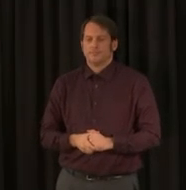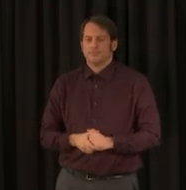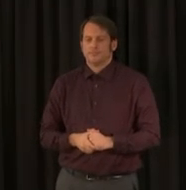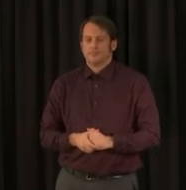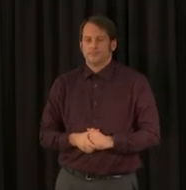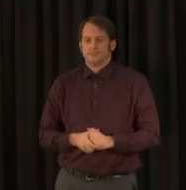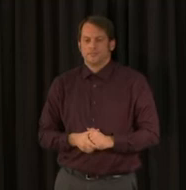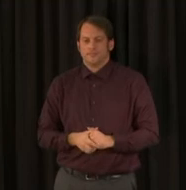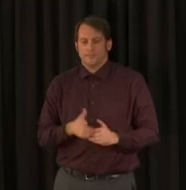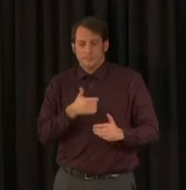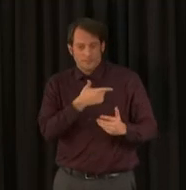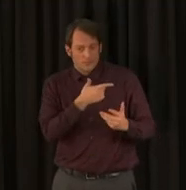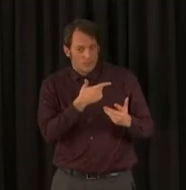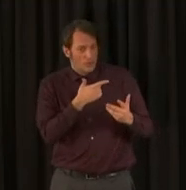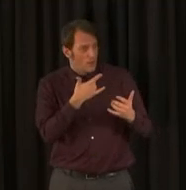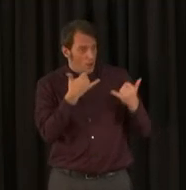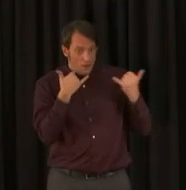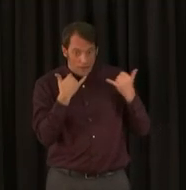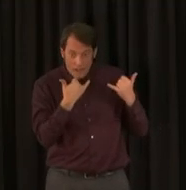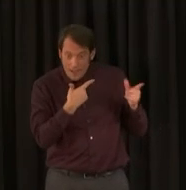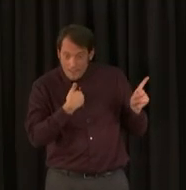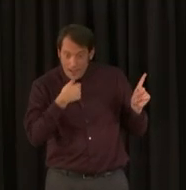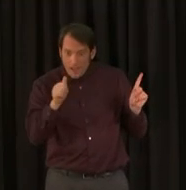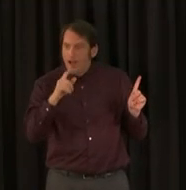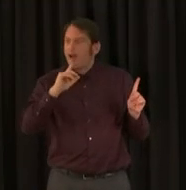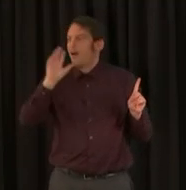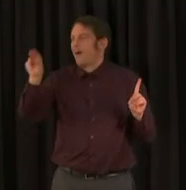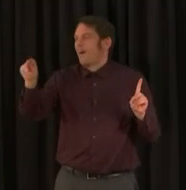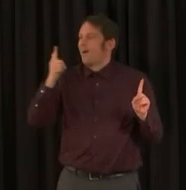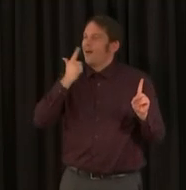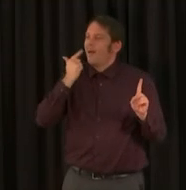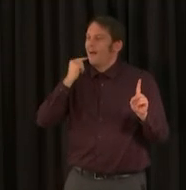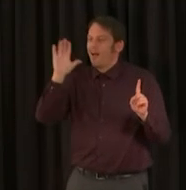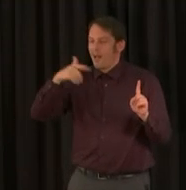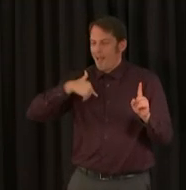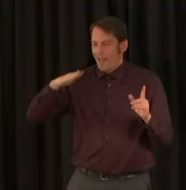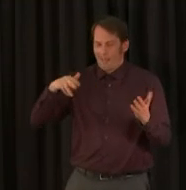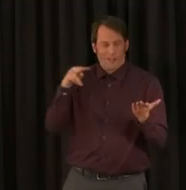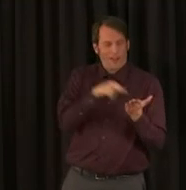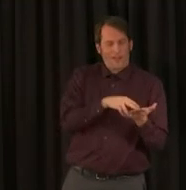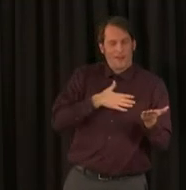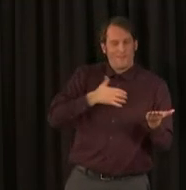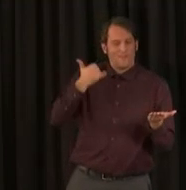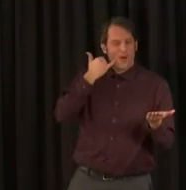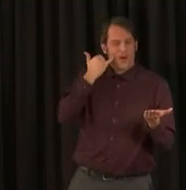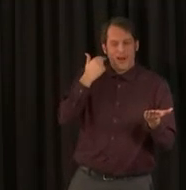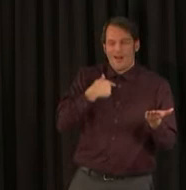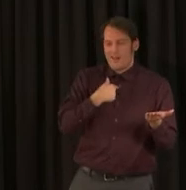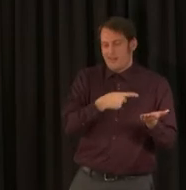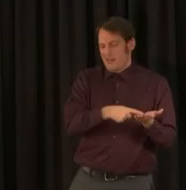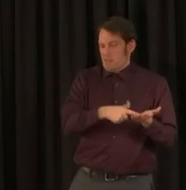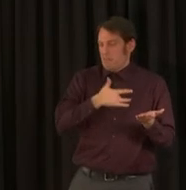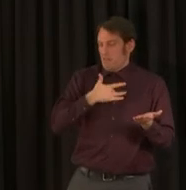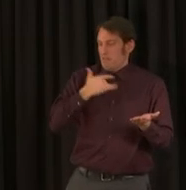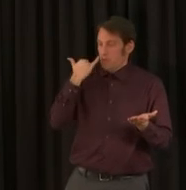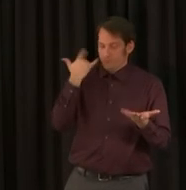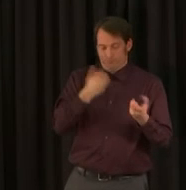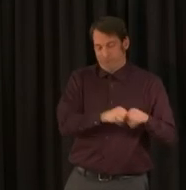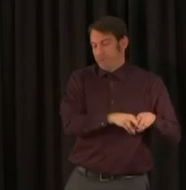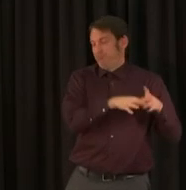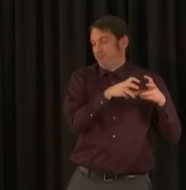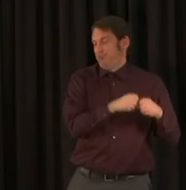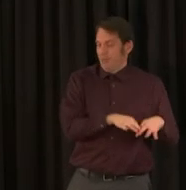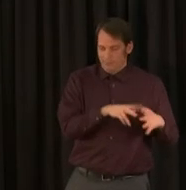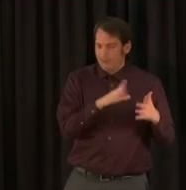Well, I haven't seen my phone blow up yet, but I'm sure it will tomorrow. All I can do is really